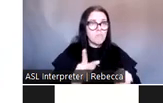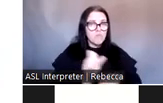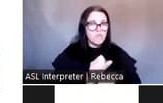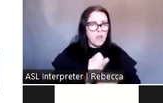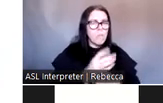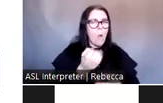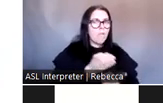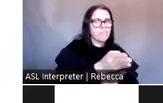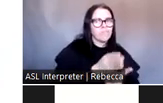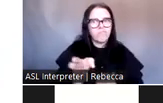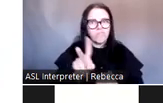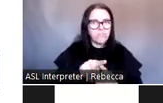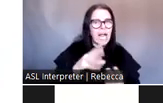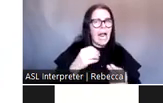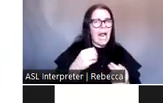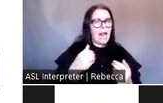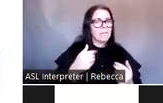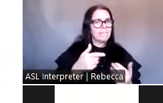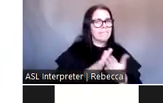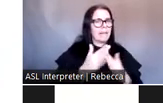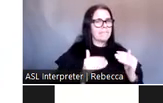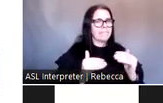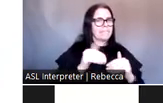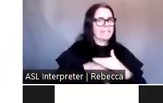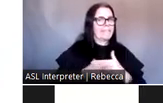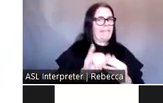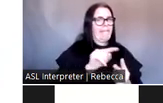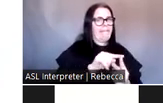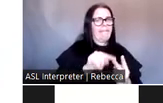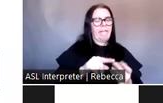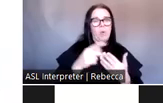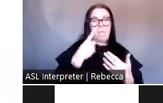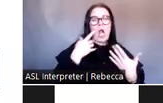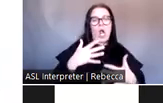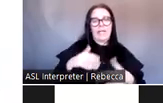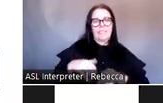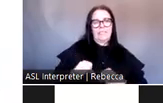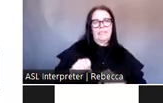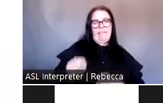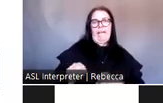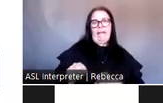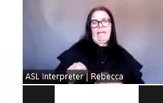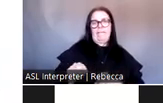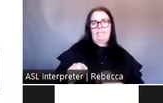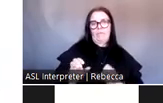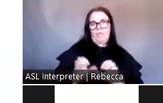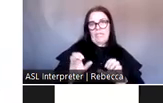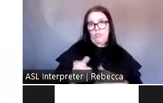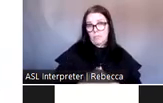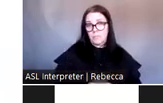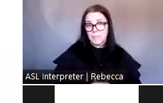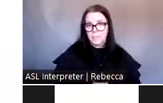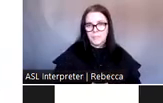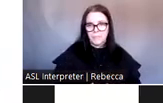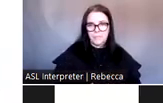pursue something more, and they have a bit of a leg up on that post-secondary program because they've already done this micro-credential.